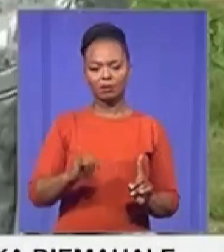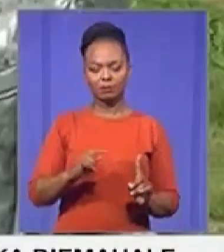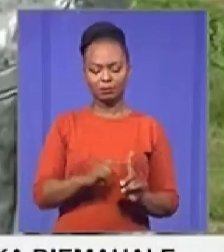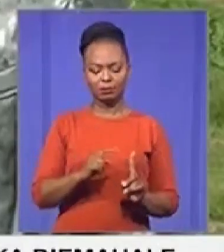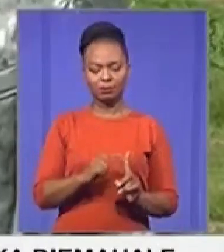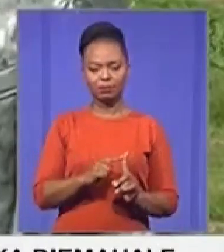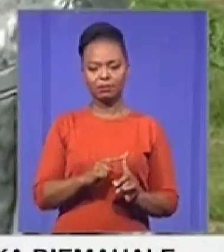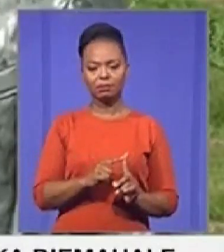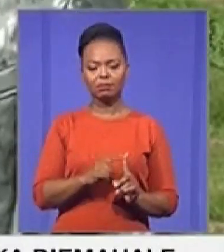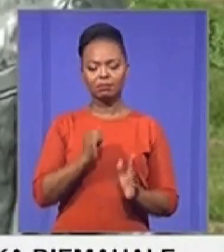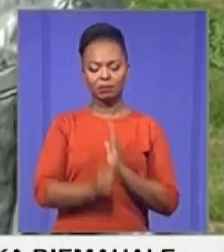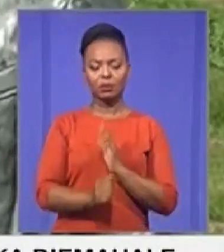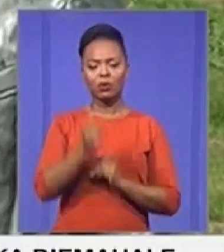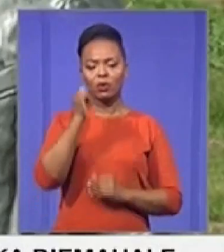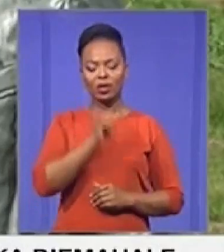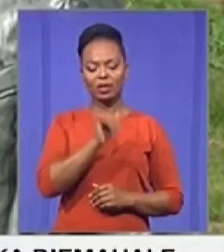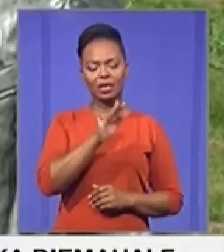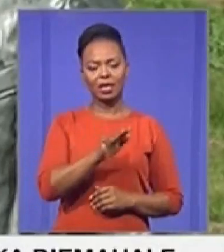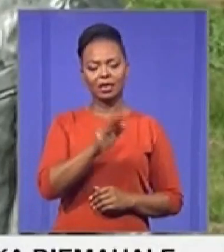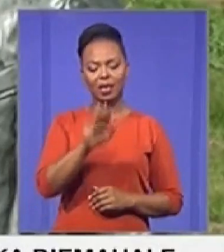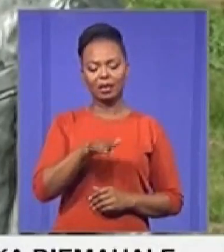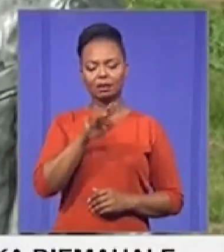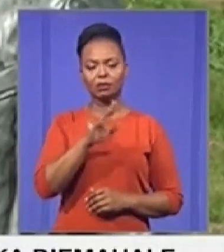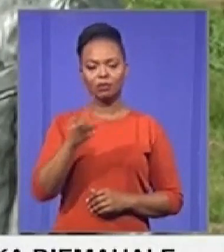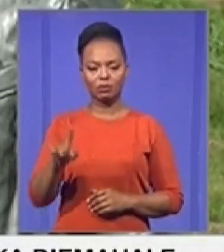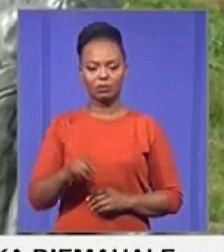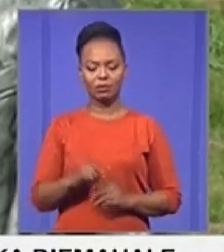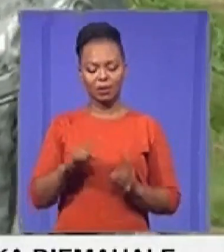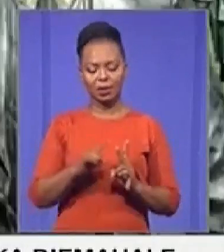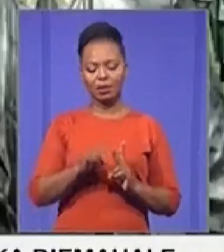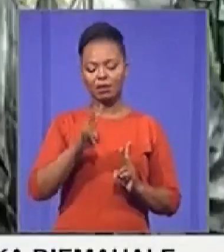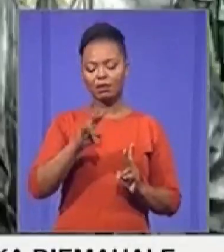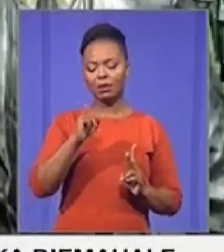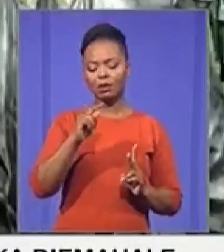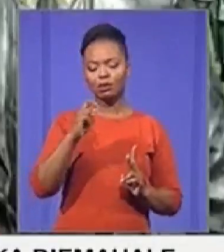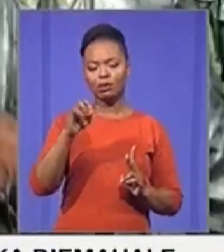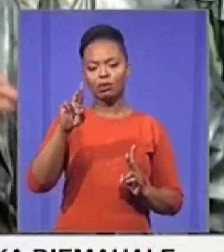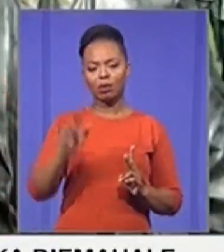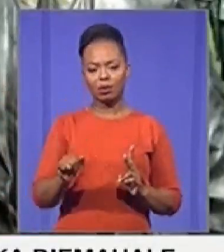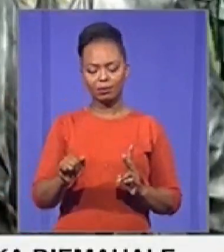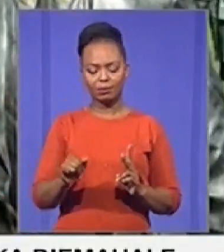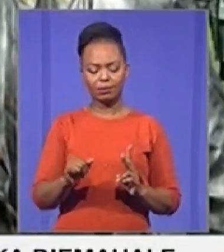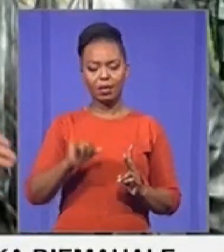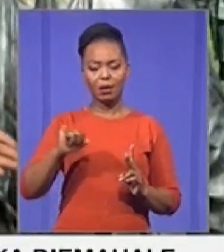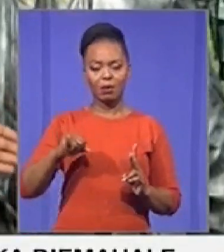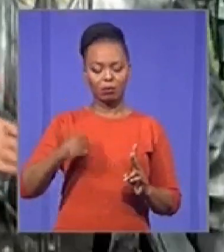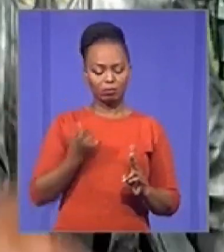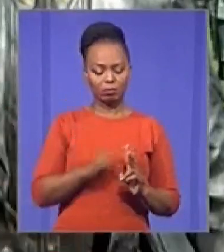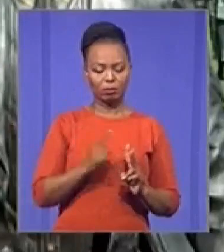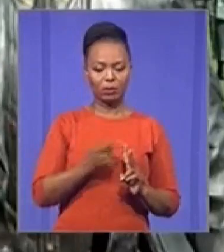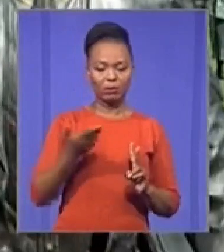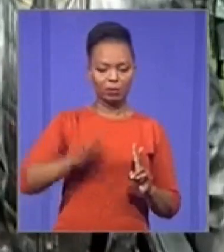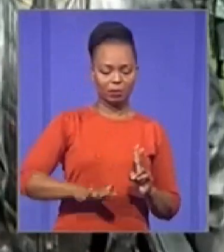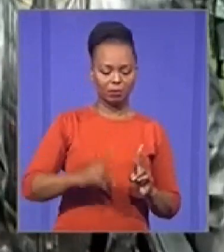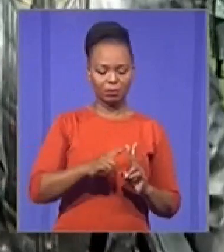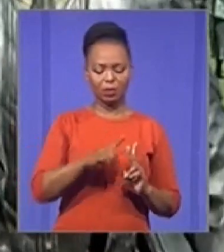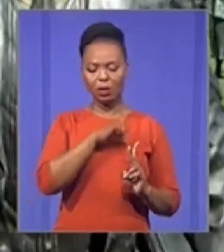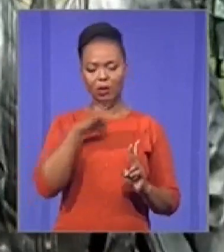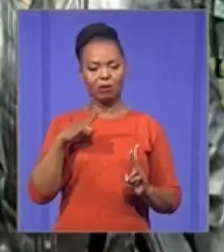assassinated. It was 1981. And then when it comes to Victoria, after the death of him, she didn't live